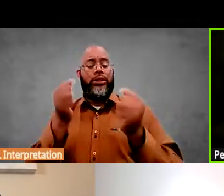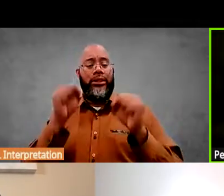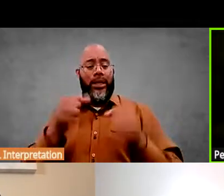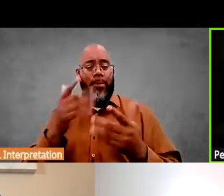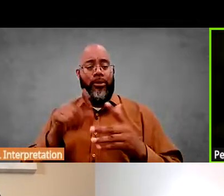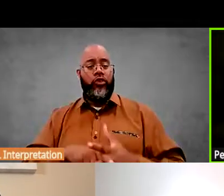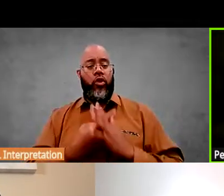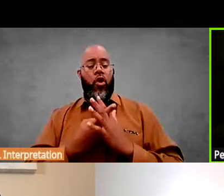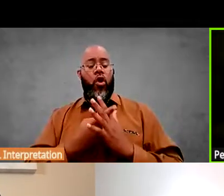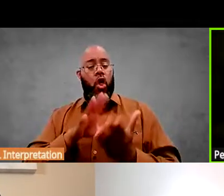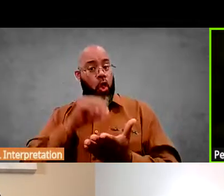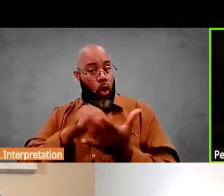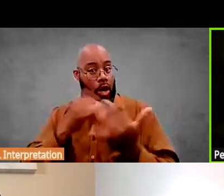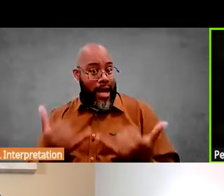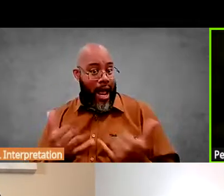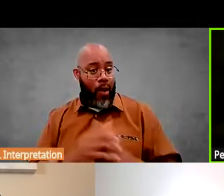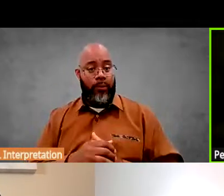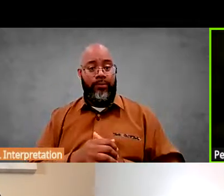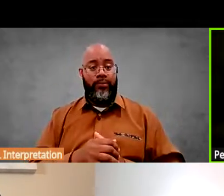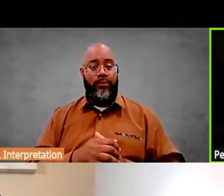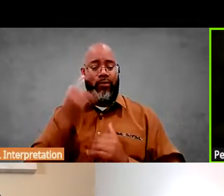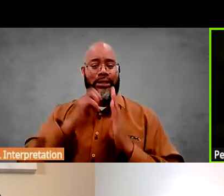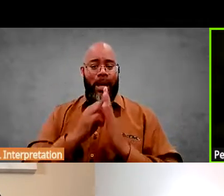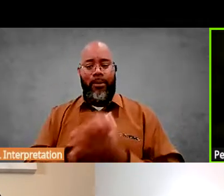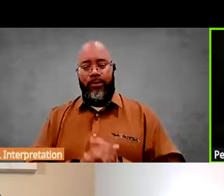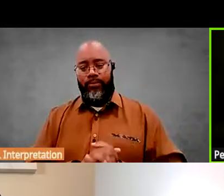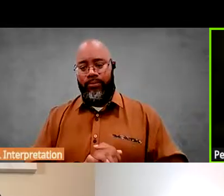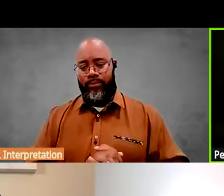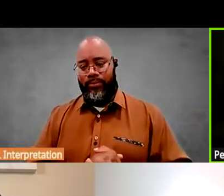start learning now, for instance.